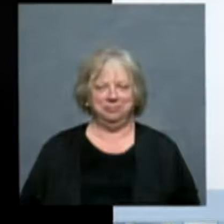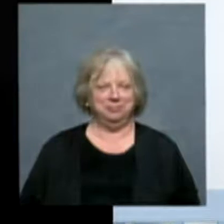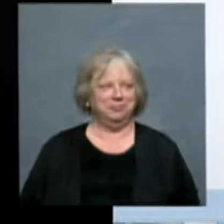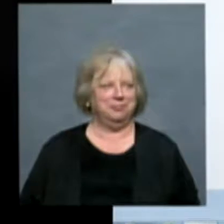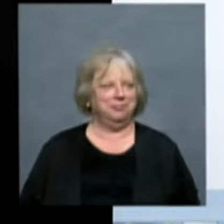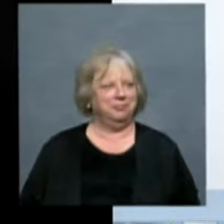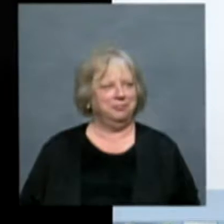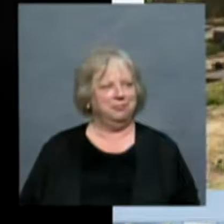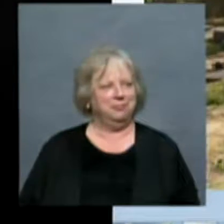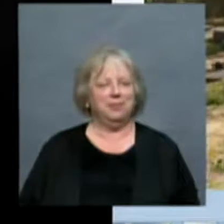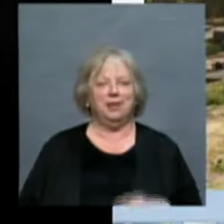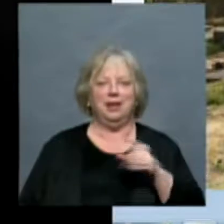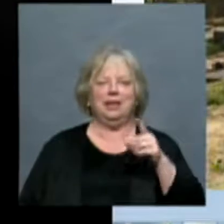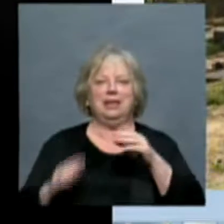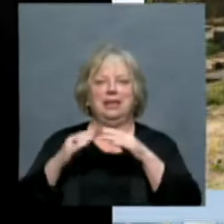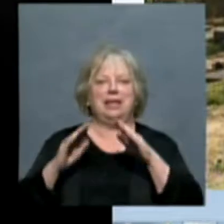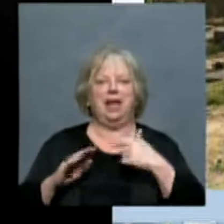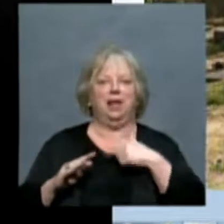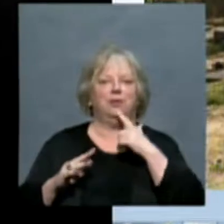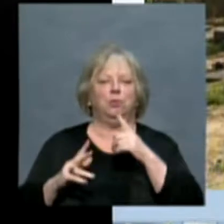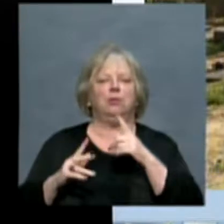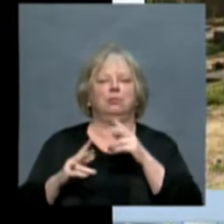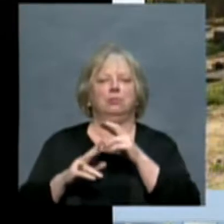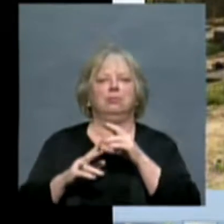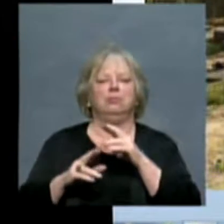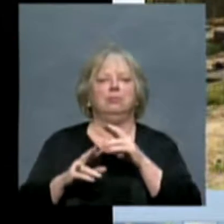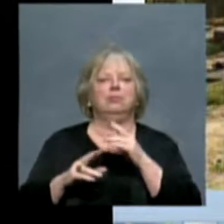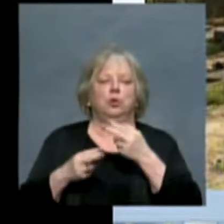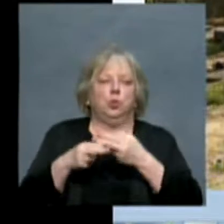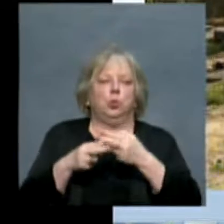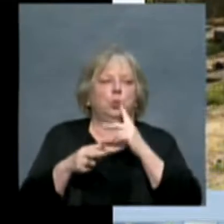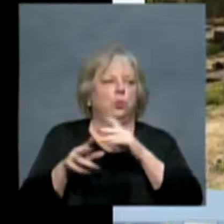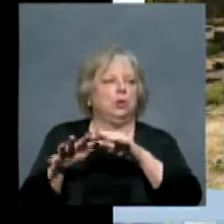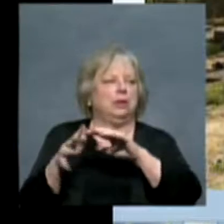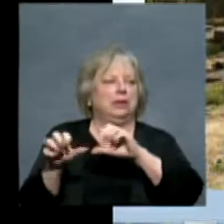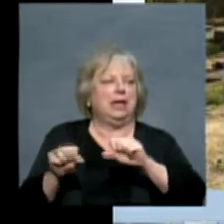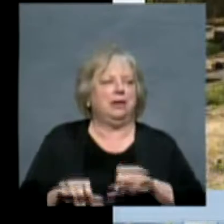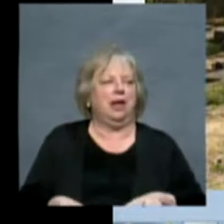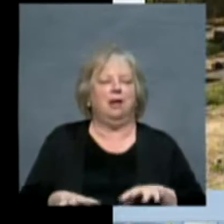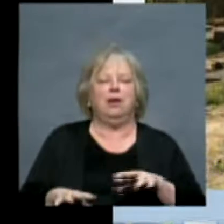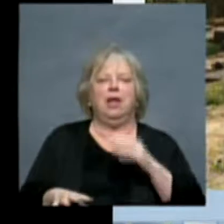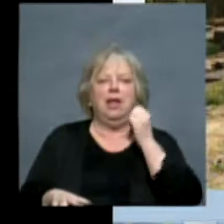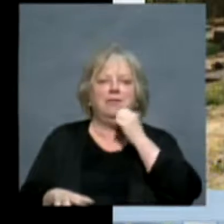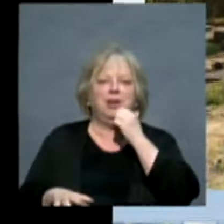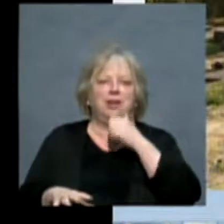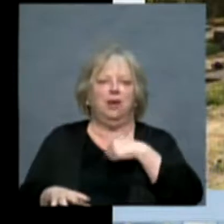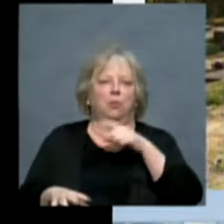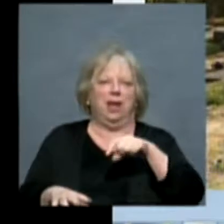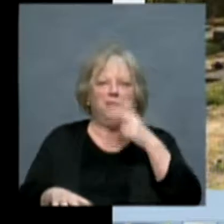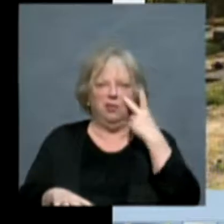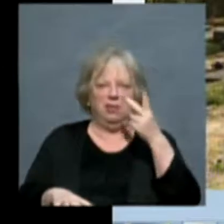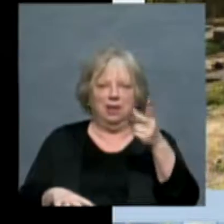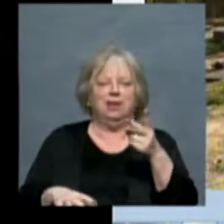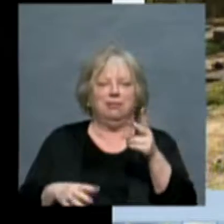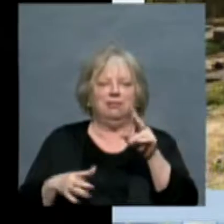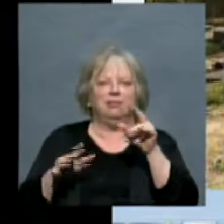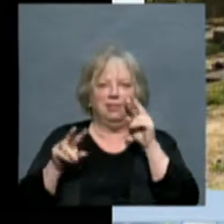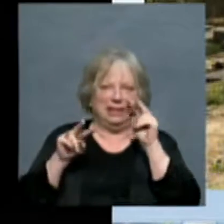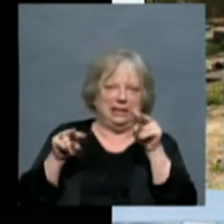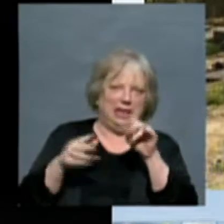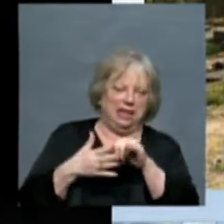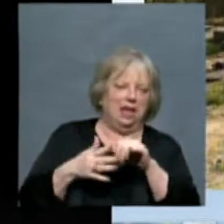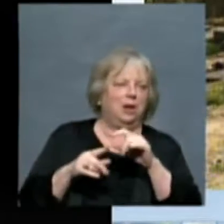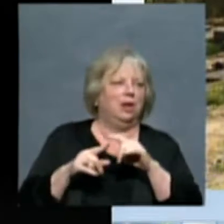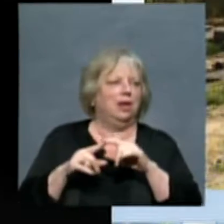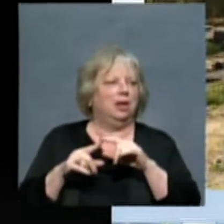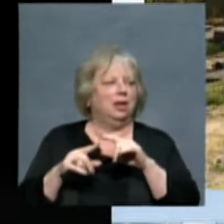This is the stuff that we've tore down or we're fixing to tear down. That's right across the street from us that we have to see every day. We have tenants that will be living there,